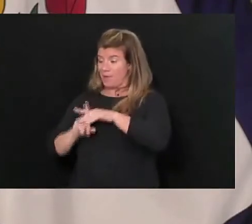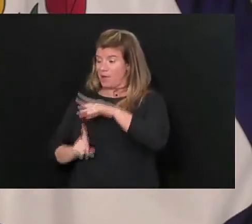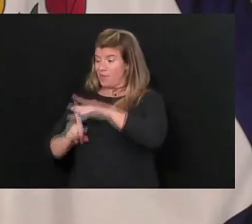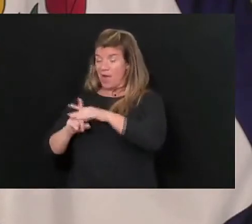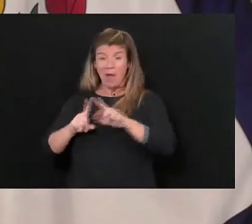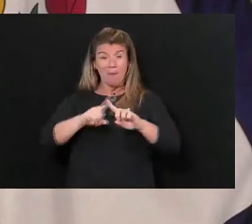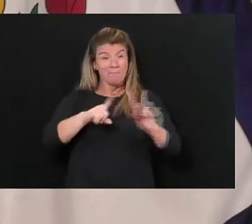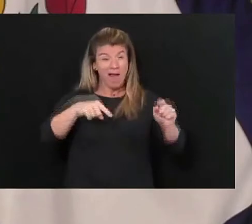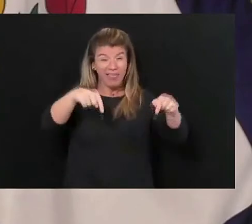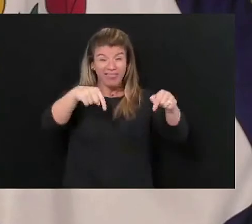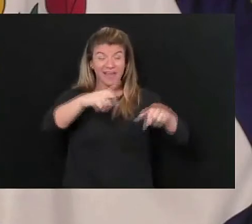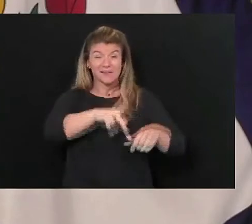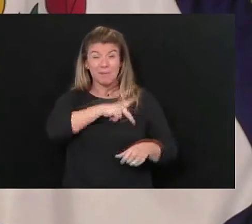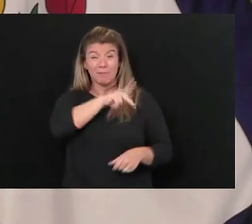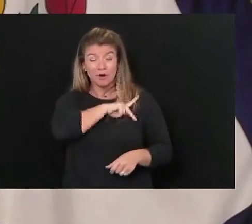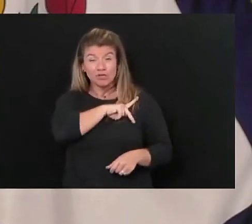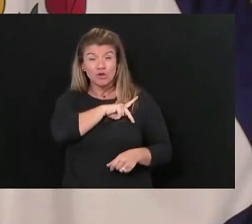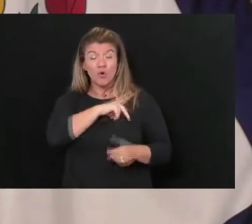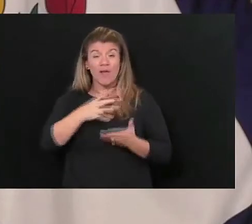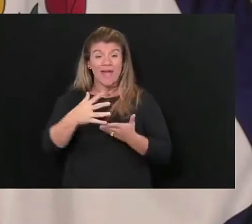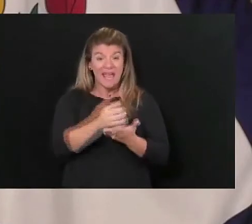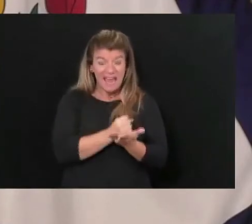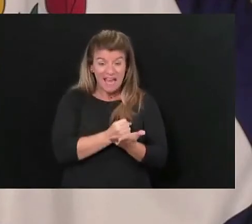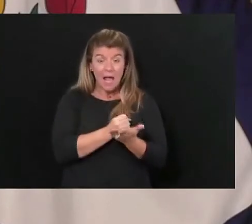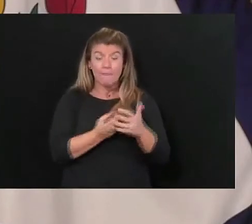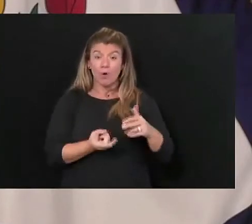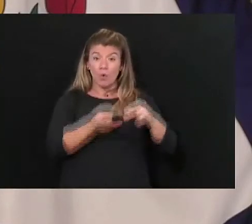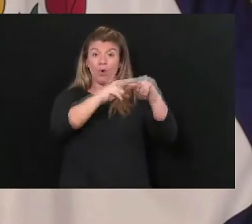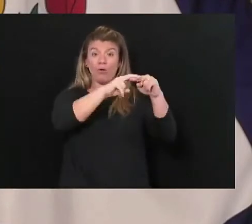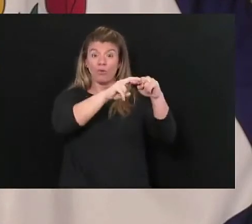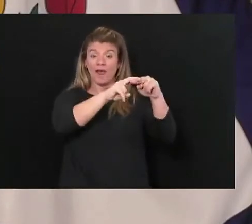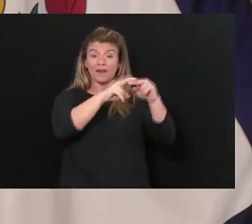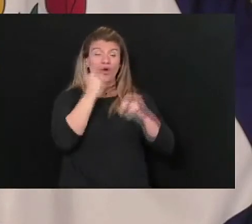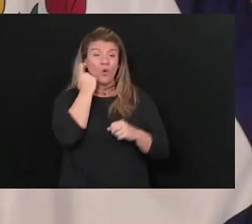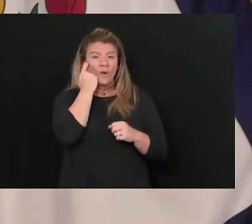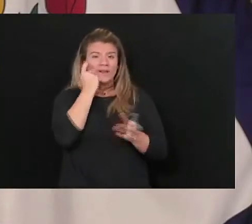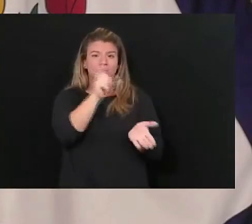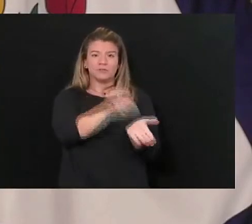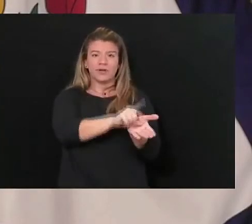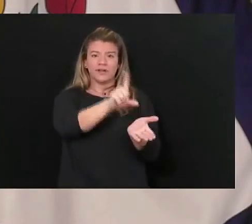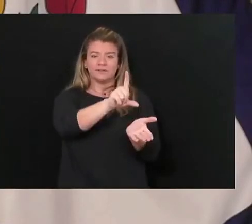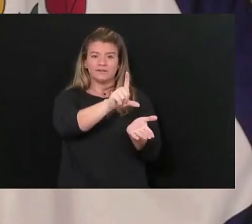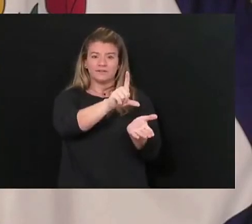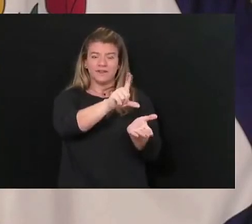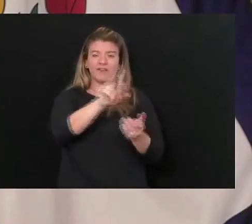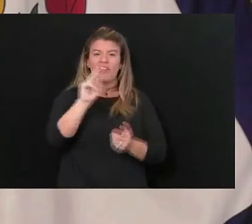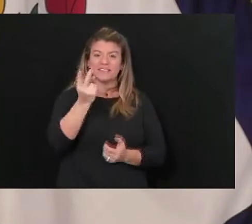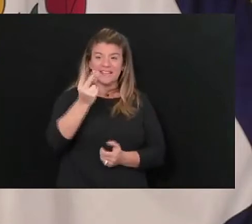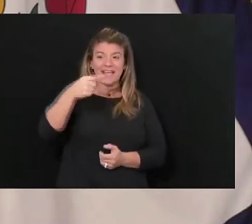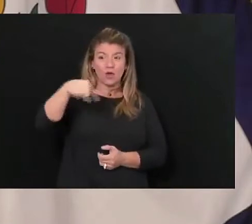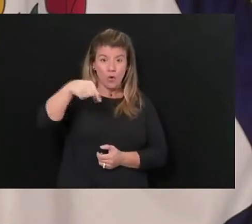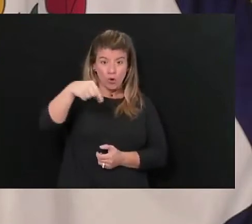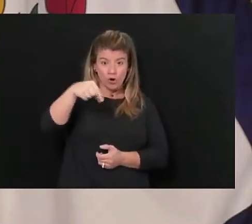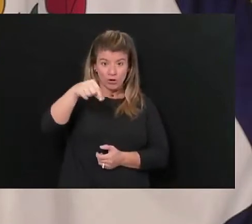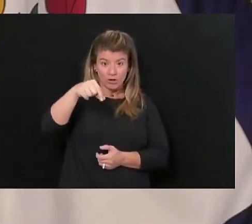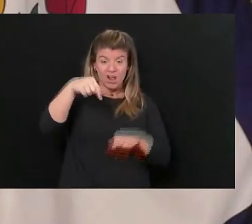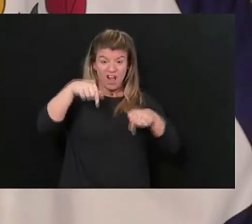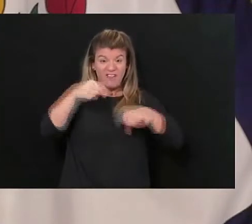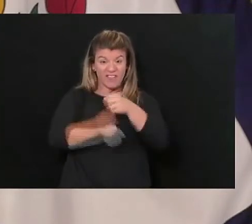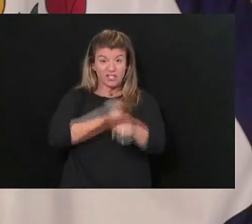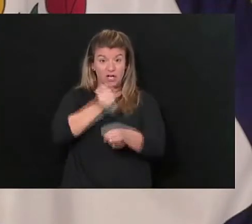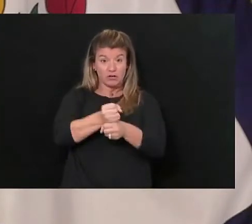personal income growth rate in West Virginia just came out for the second quarter of